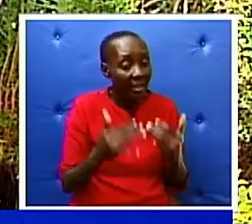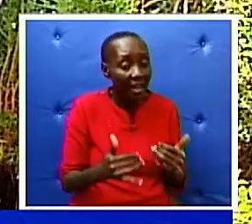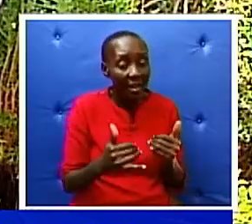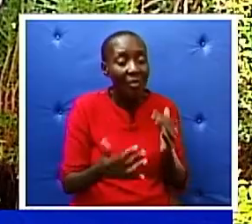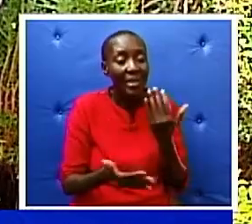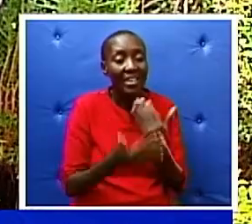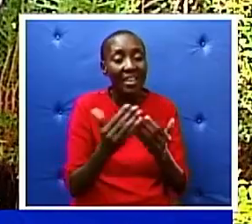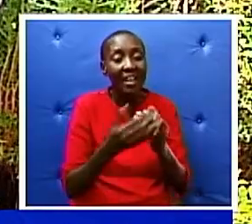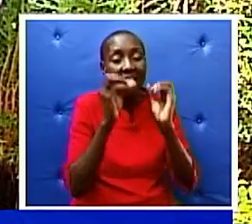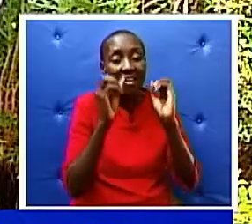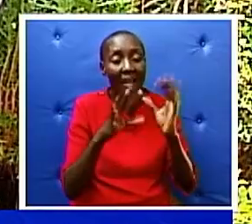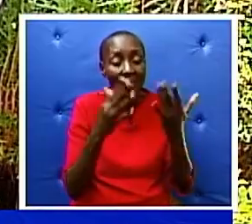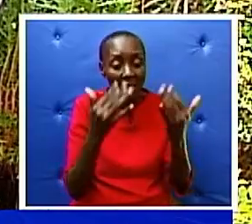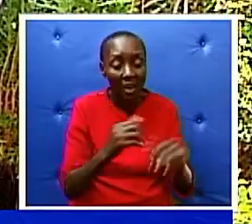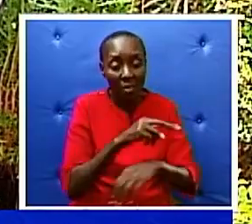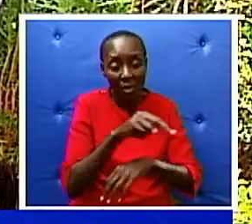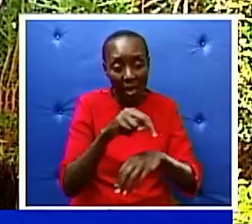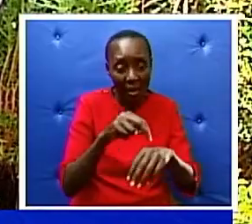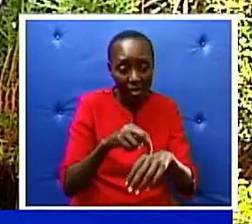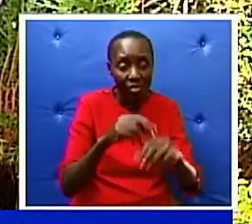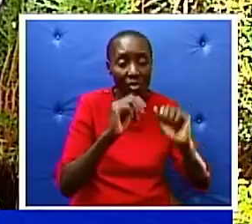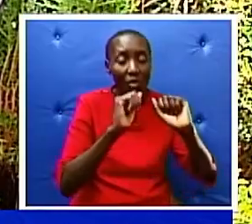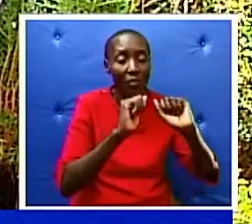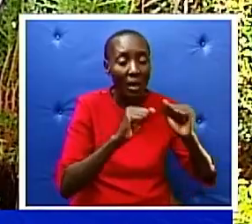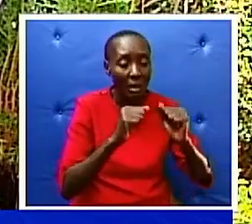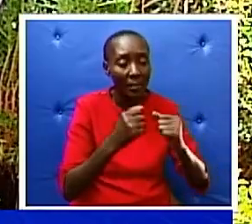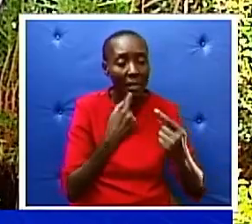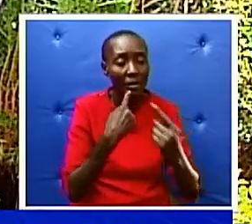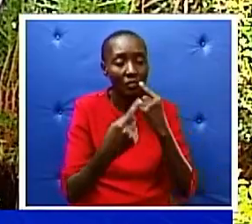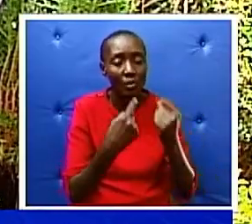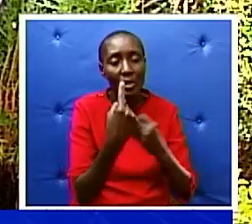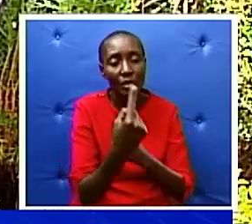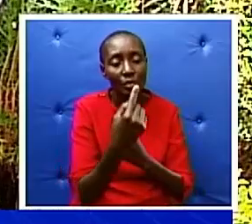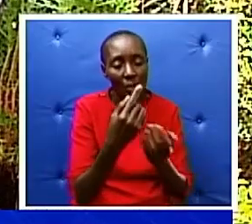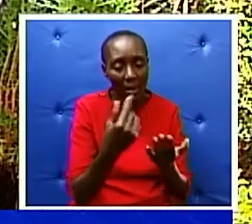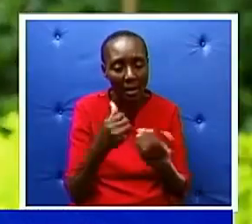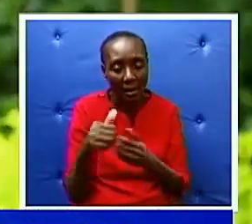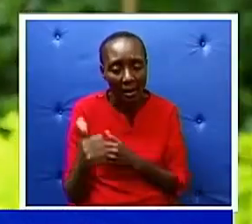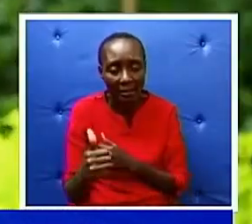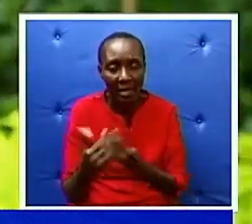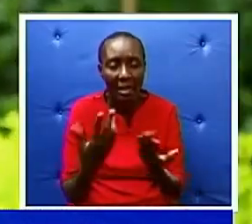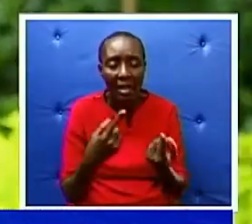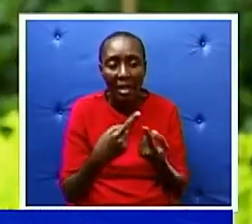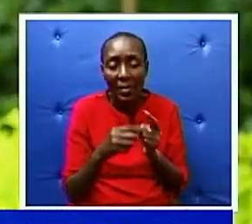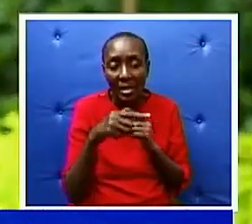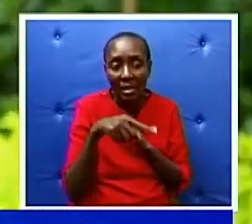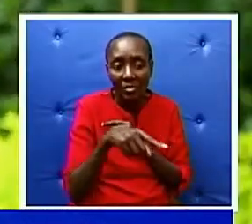in the nation of consensus building and talking to each other. The issue about you coming with